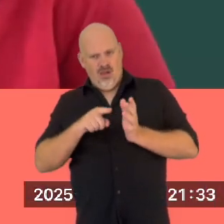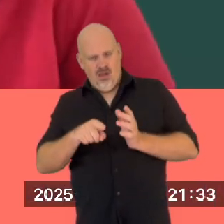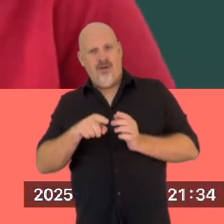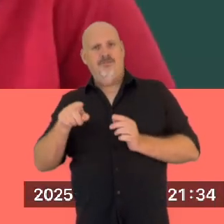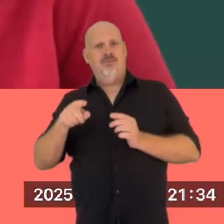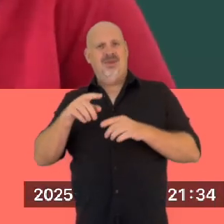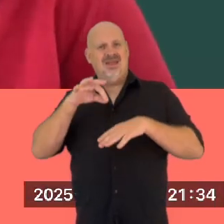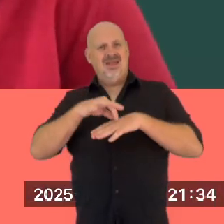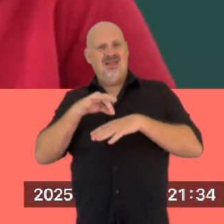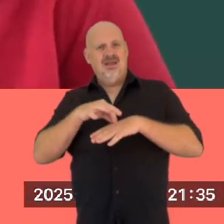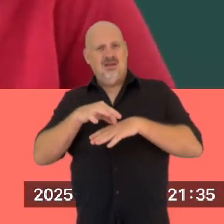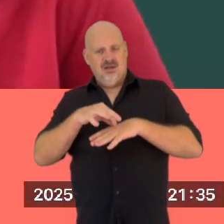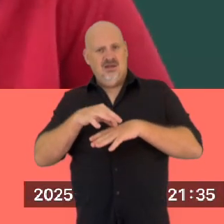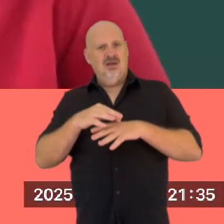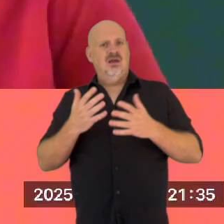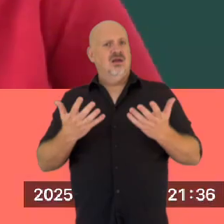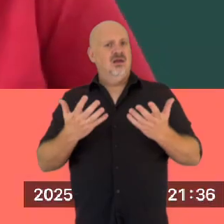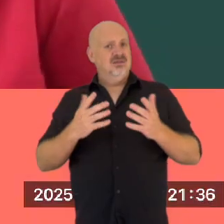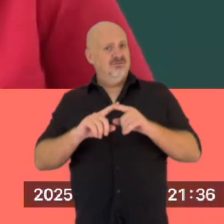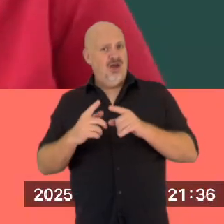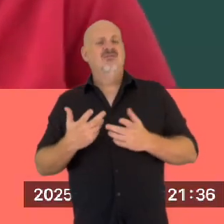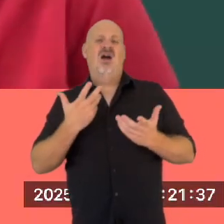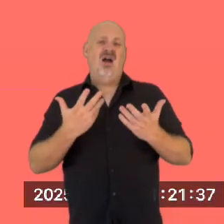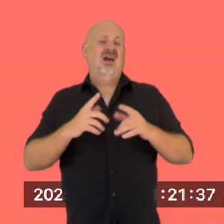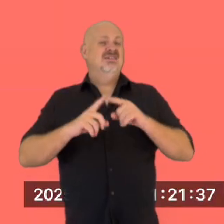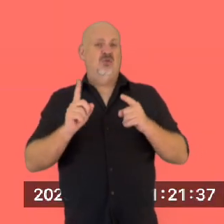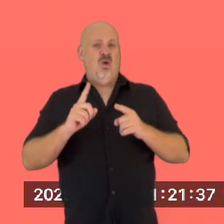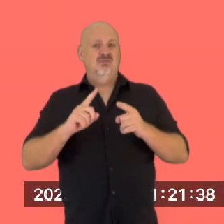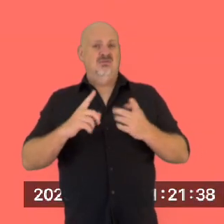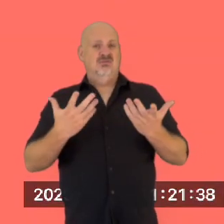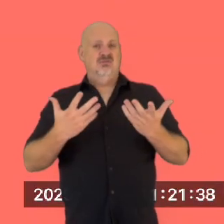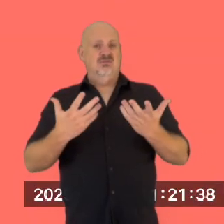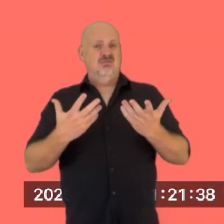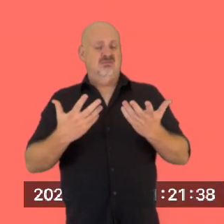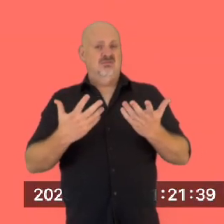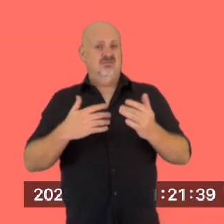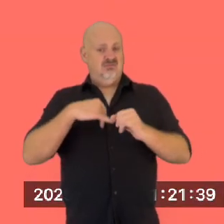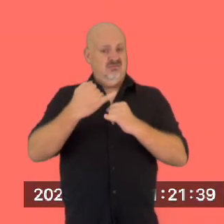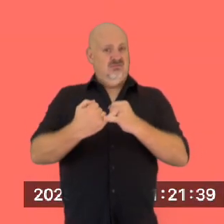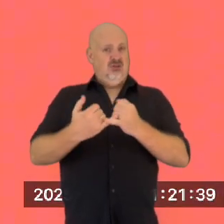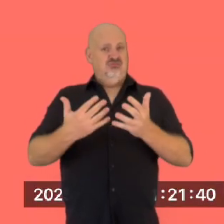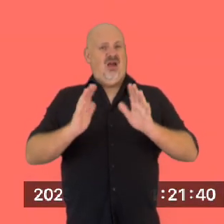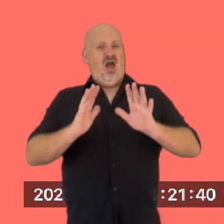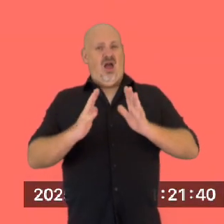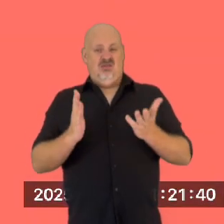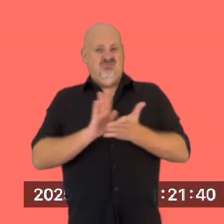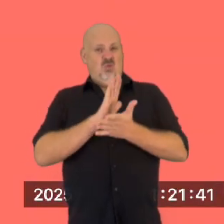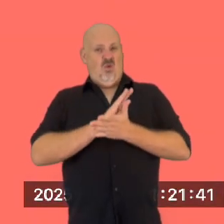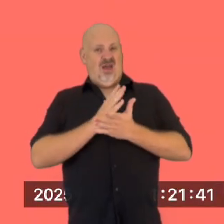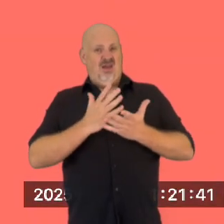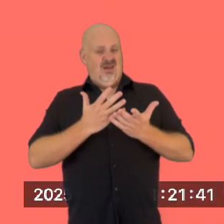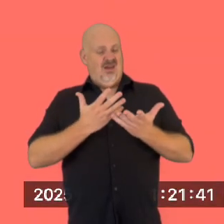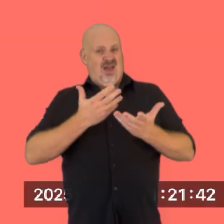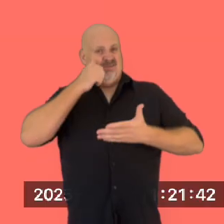versus charcoal and the ink you're using now? Well, the difference is the end result, I guess, and they all have equal joy and beauty about